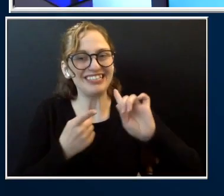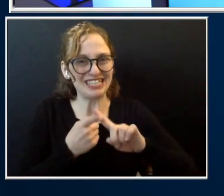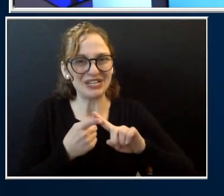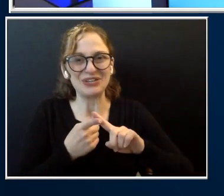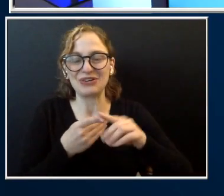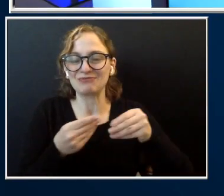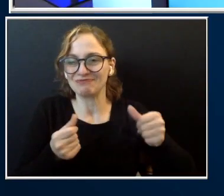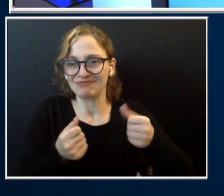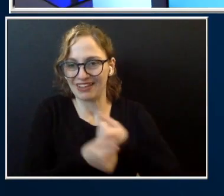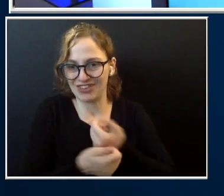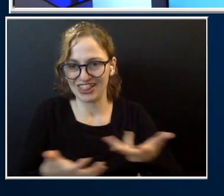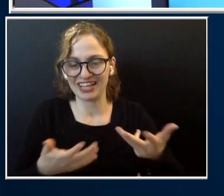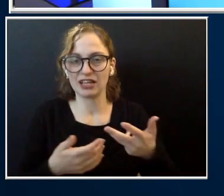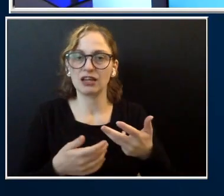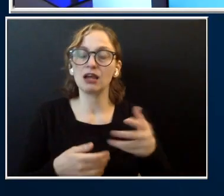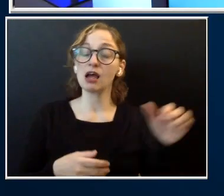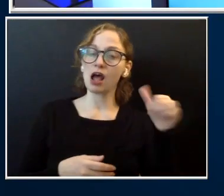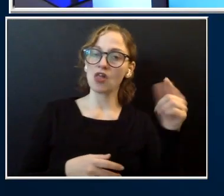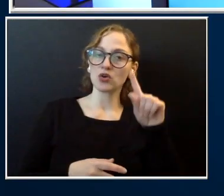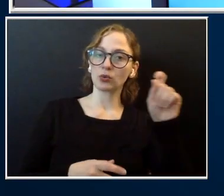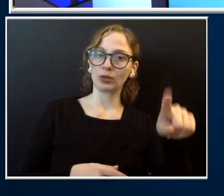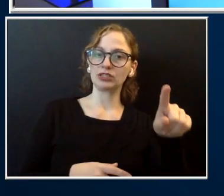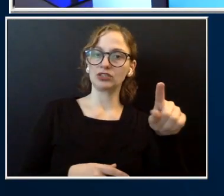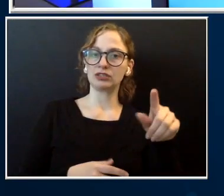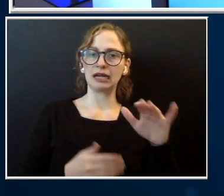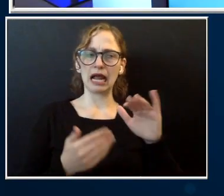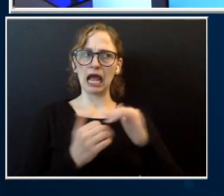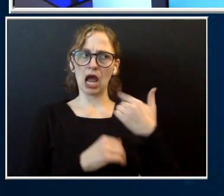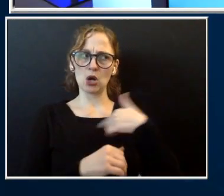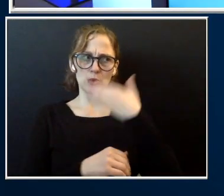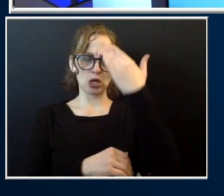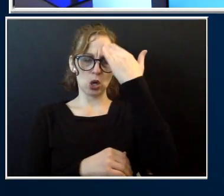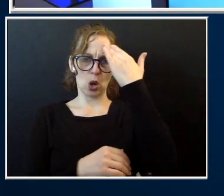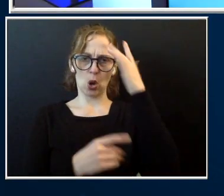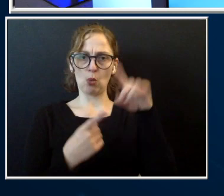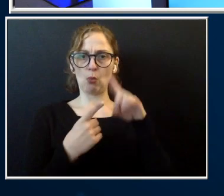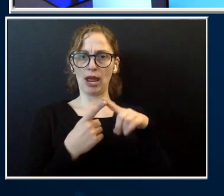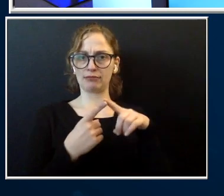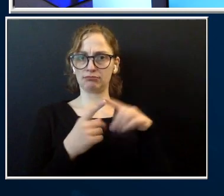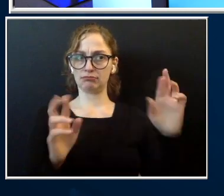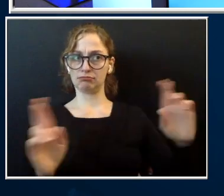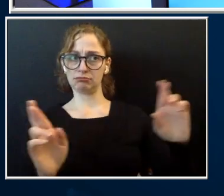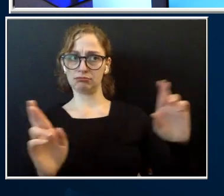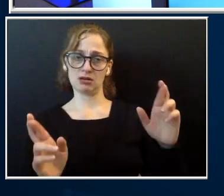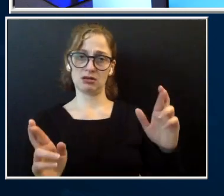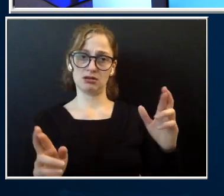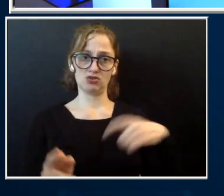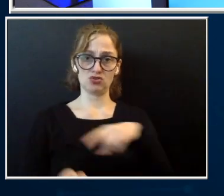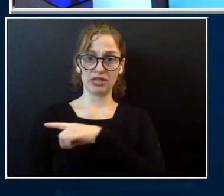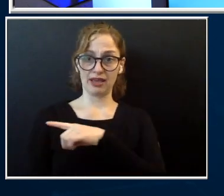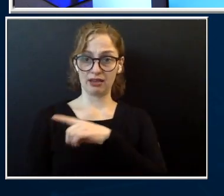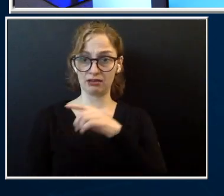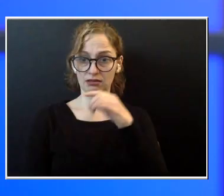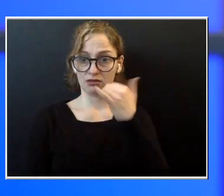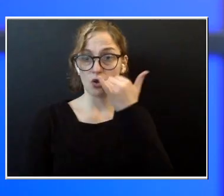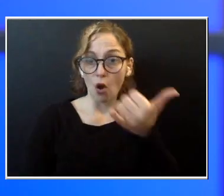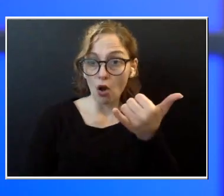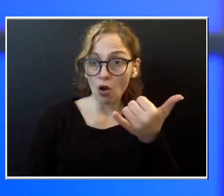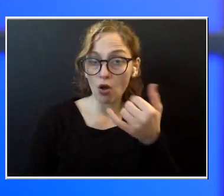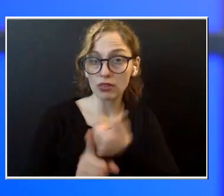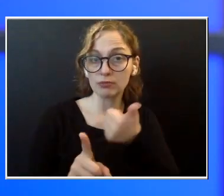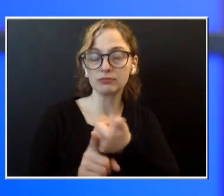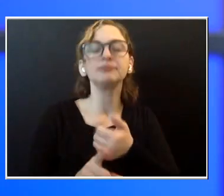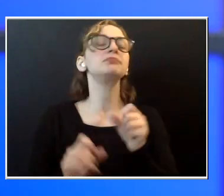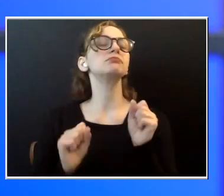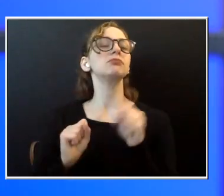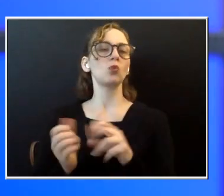question is, how do they know when it's ready? Do they proactively make the call? So they can enroll